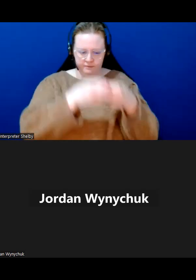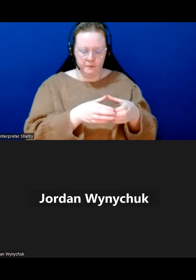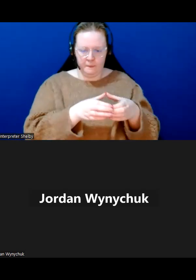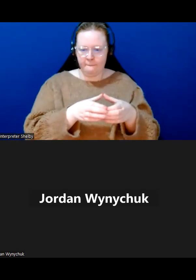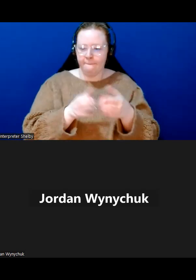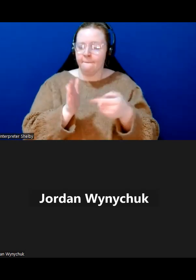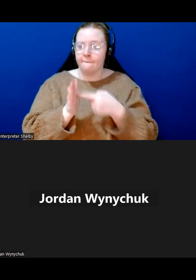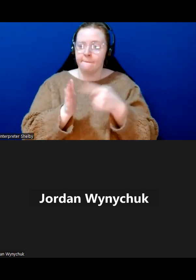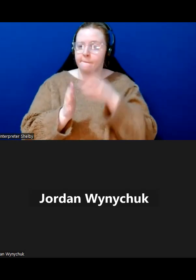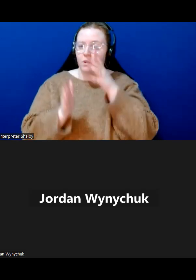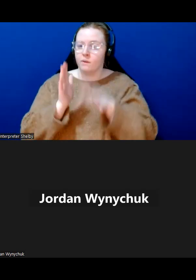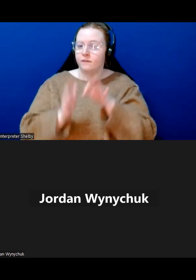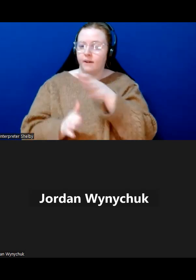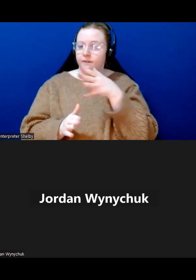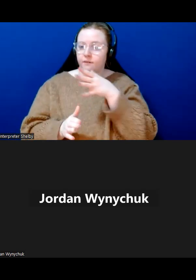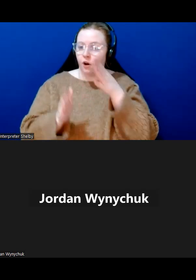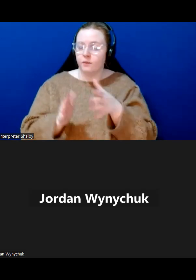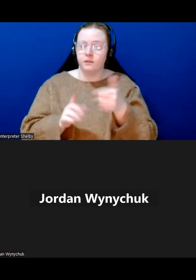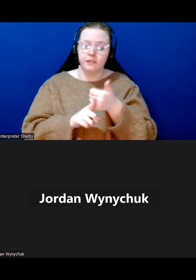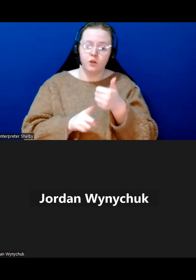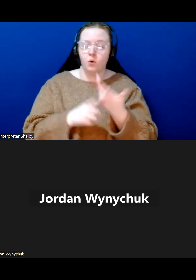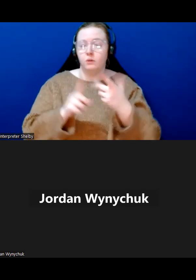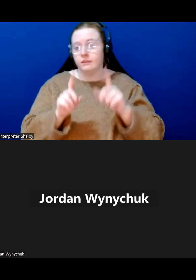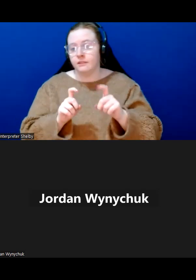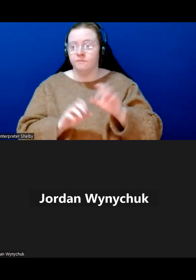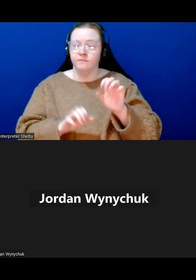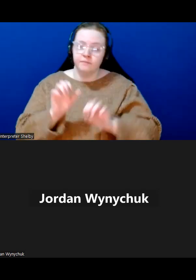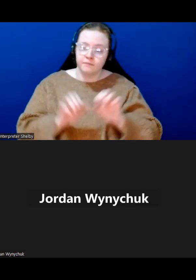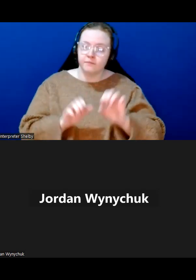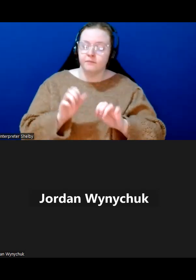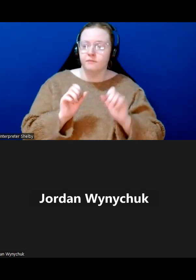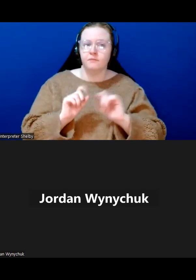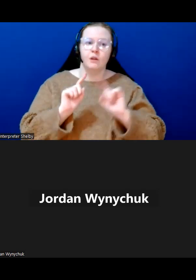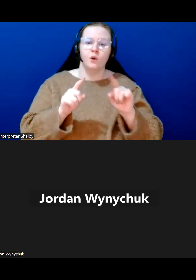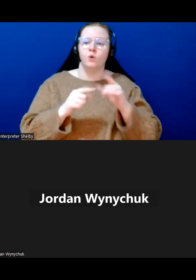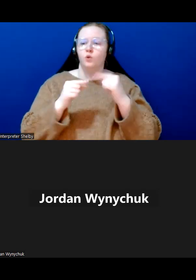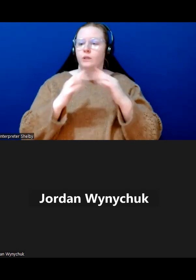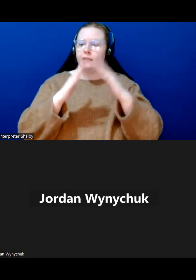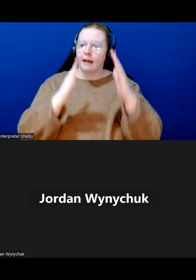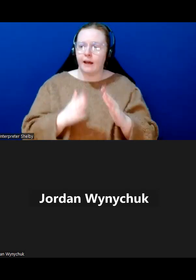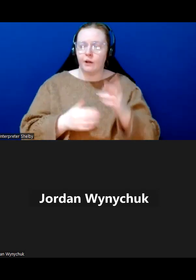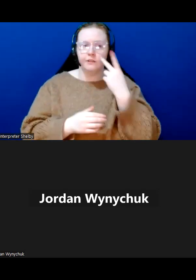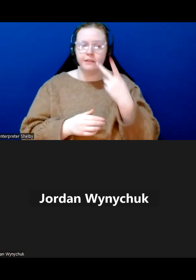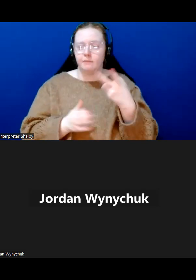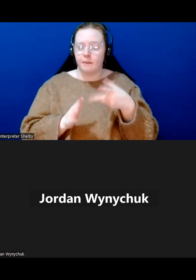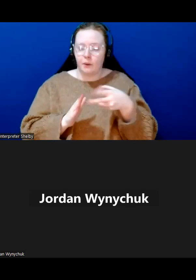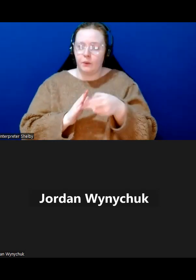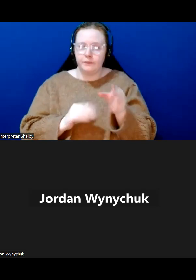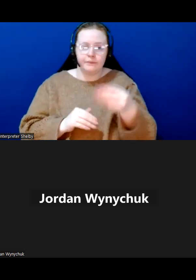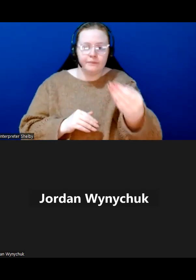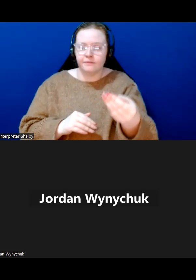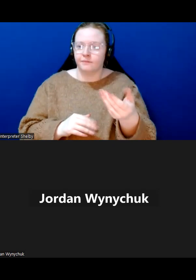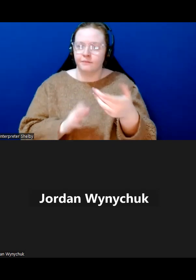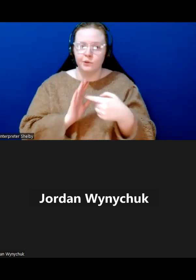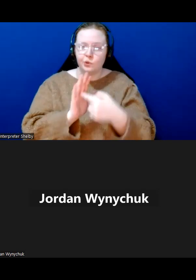farmer who's like, oh, you just want to experiment with this. Come out to the greenhouse, see what I'm doing, and they might just cut you off a piece, and